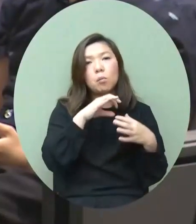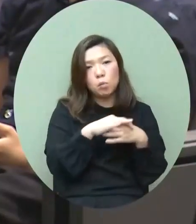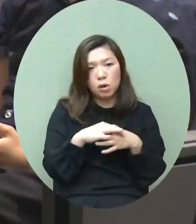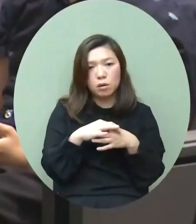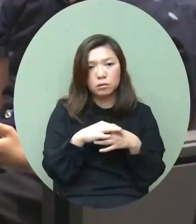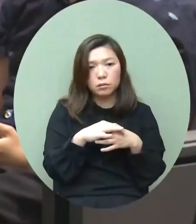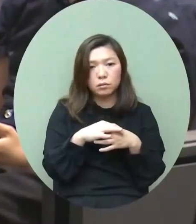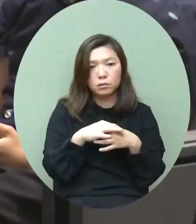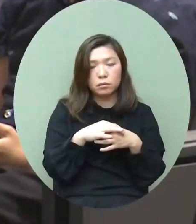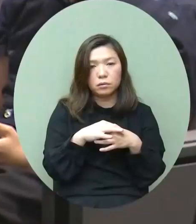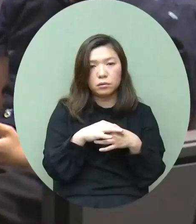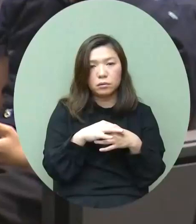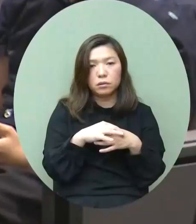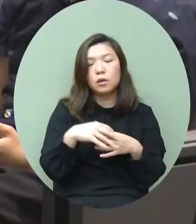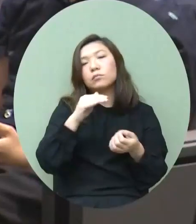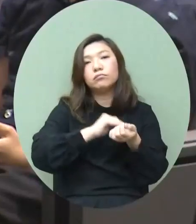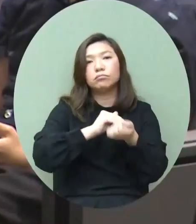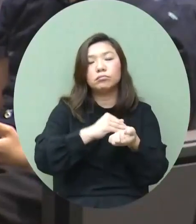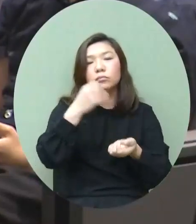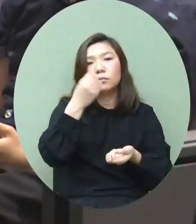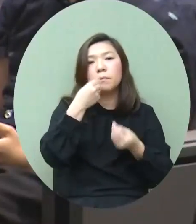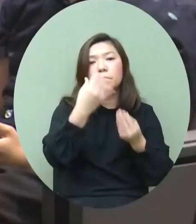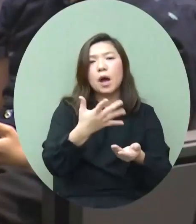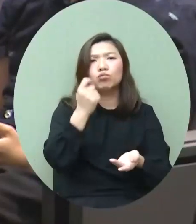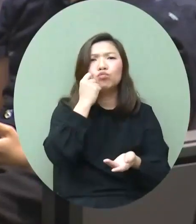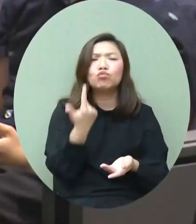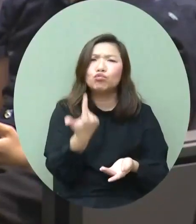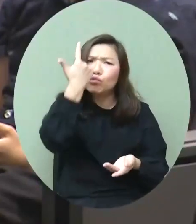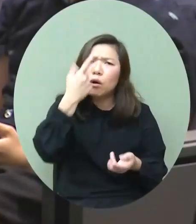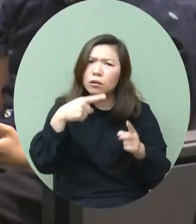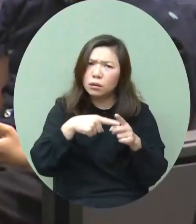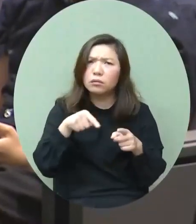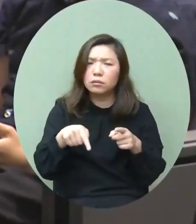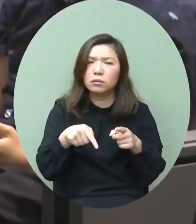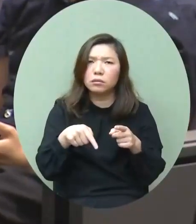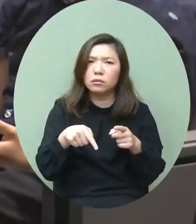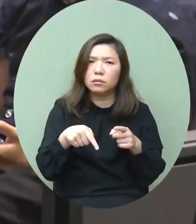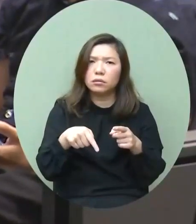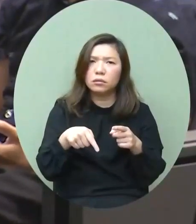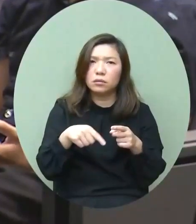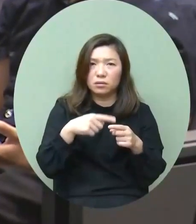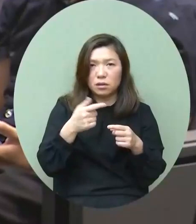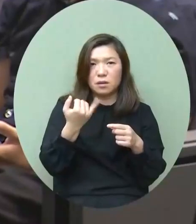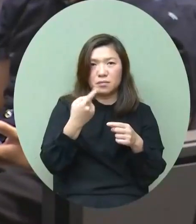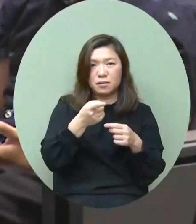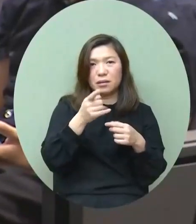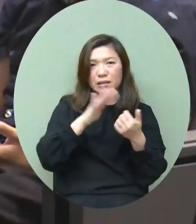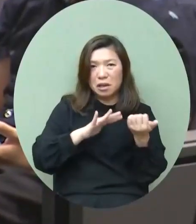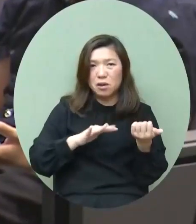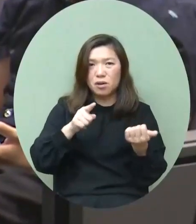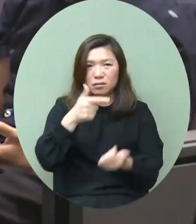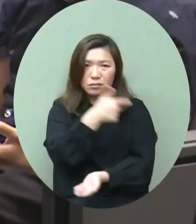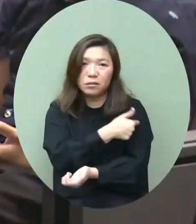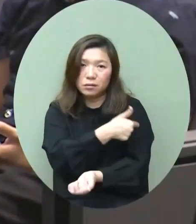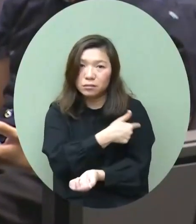older residents do you think there is a fear of disincentivising them to get vaccinated if they prefer